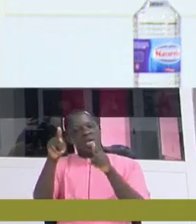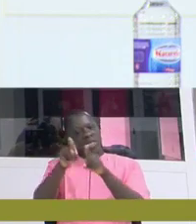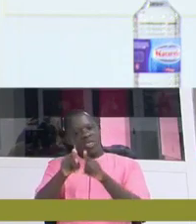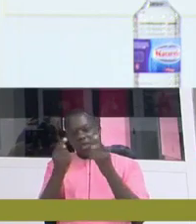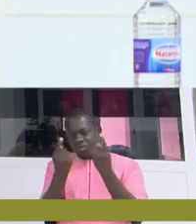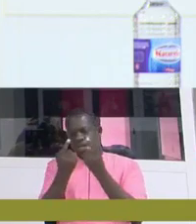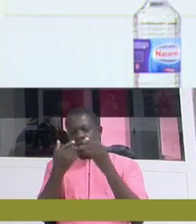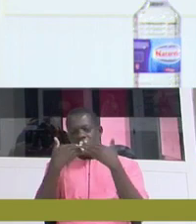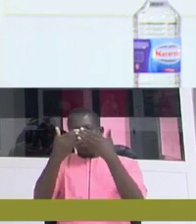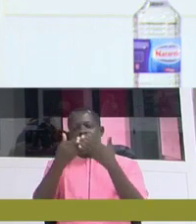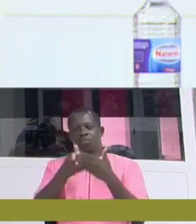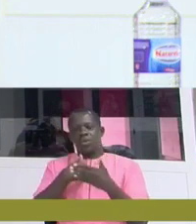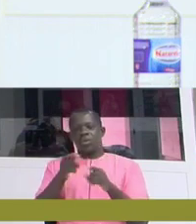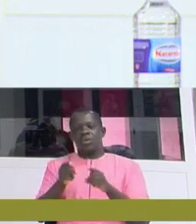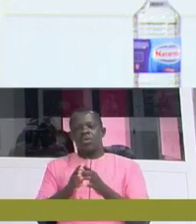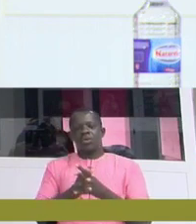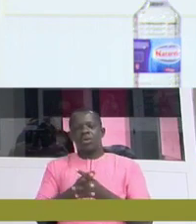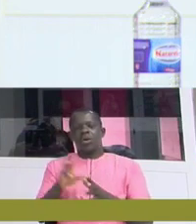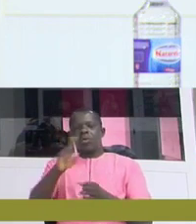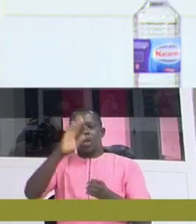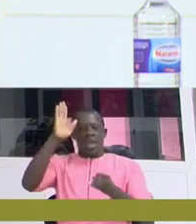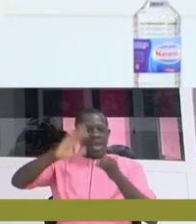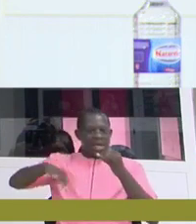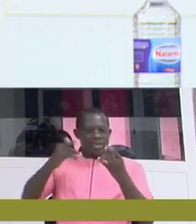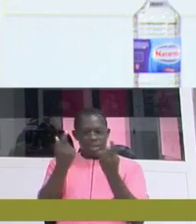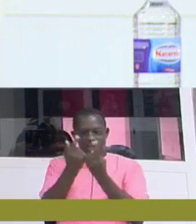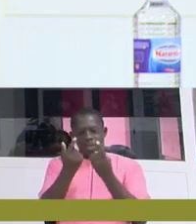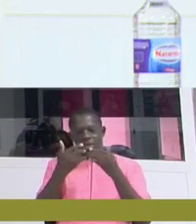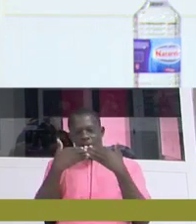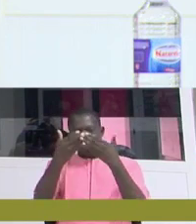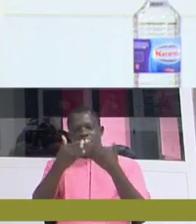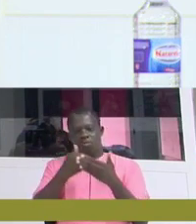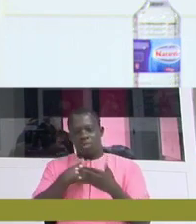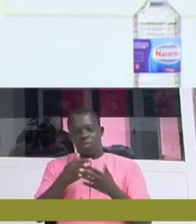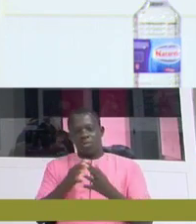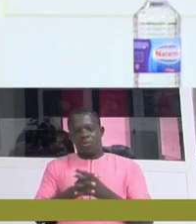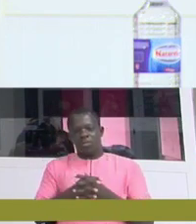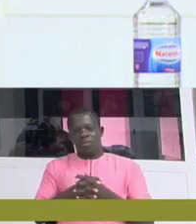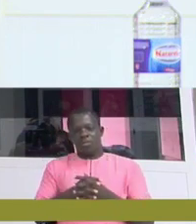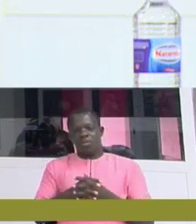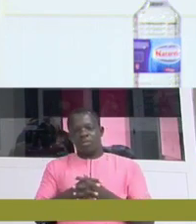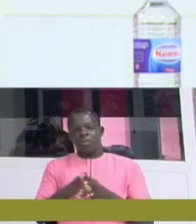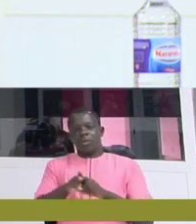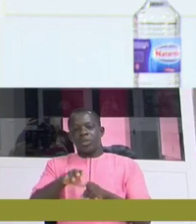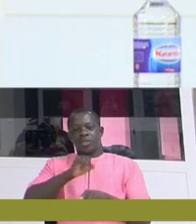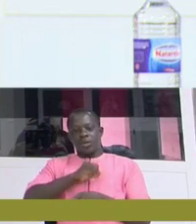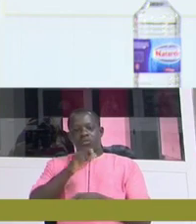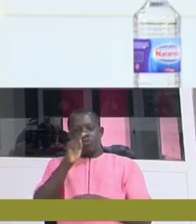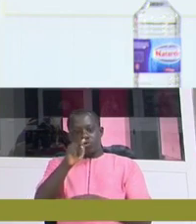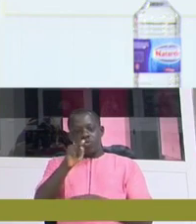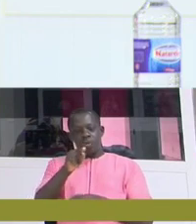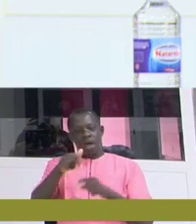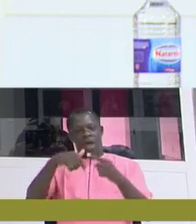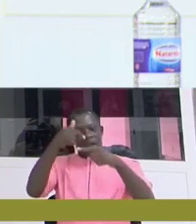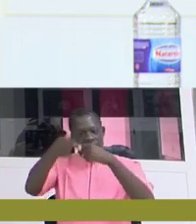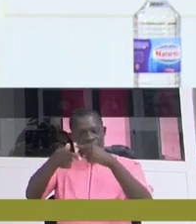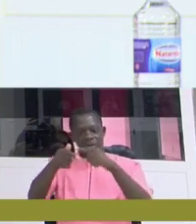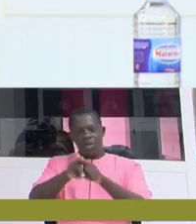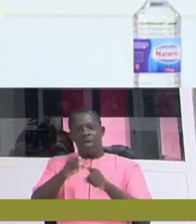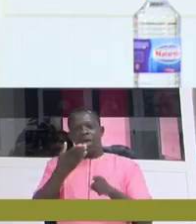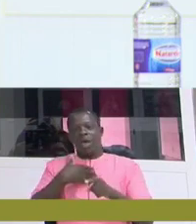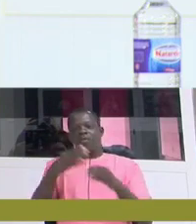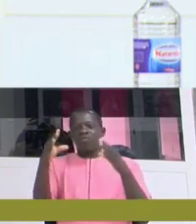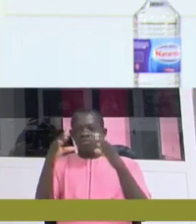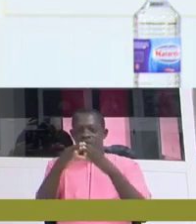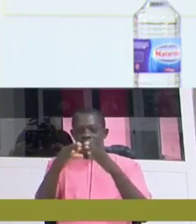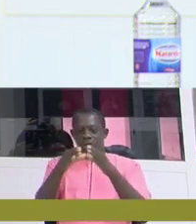Lasta muna folanye. What he ended up saying to me was that. Akonyete ni muwe kuodunde nyote mateng. He said, after you have gone